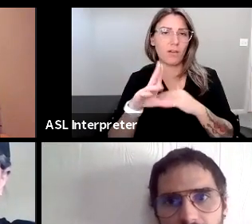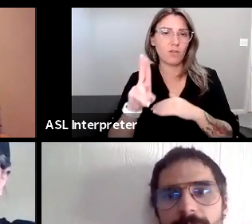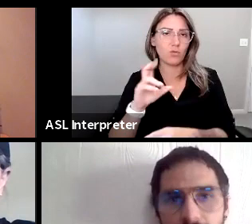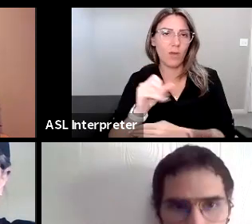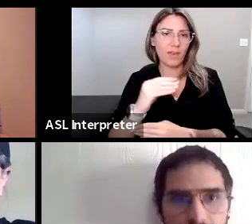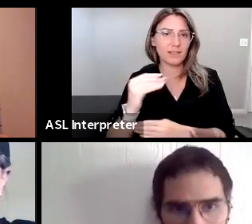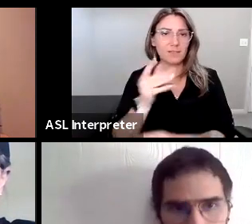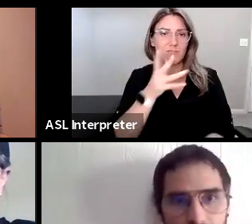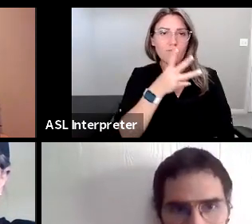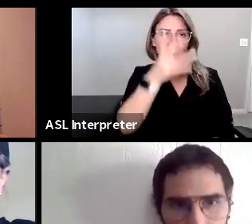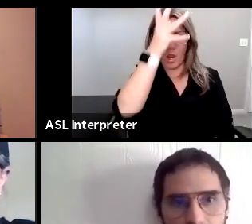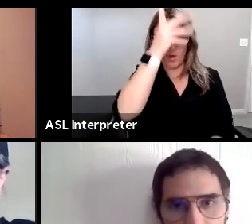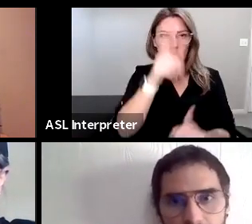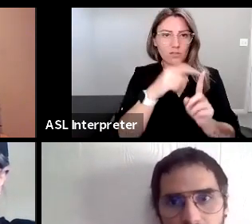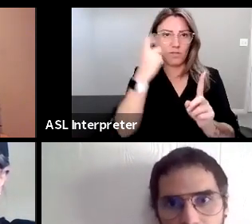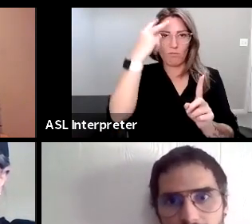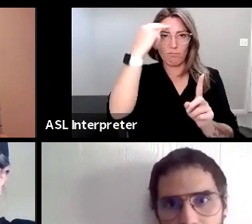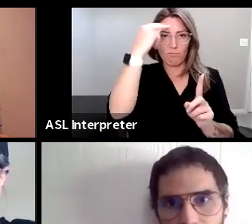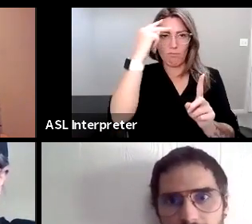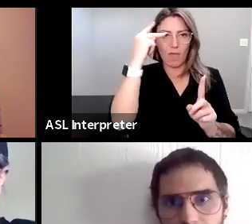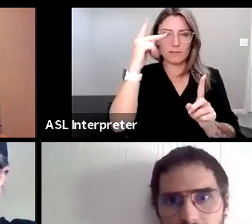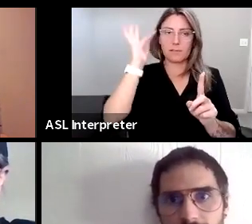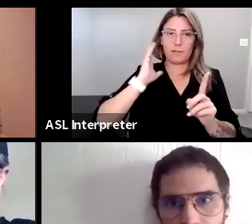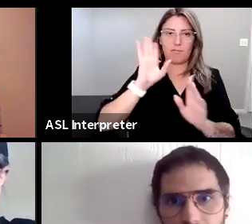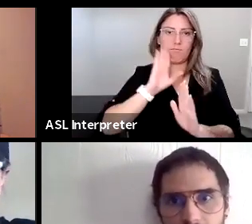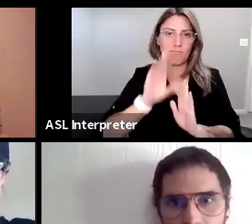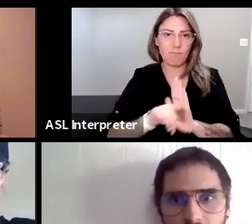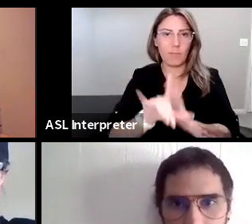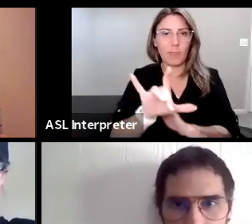descent. Yeah, that's the original.